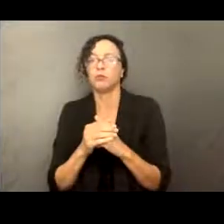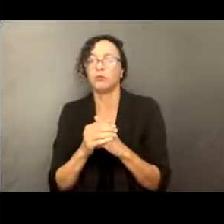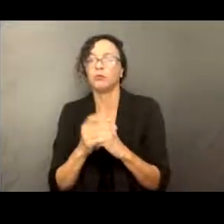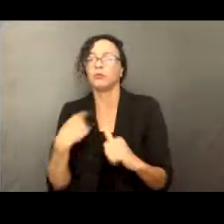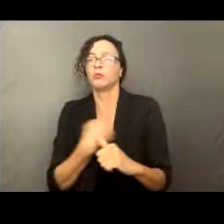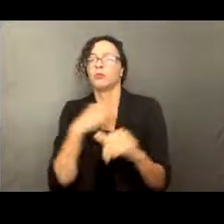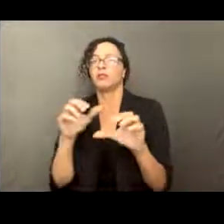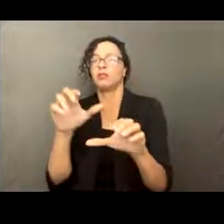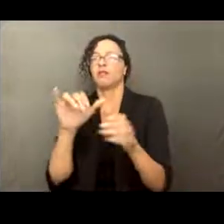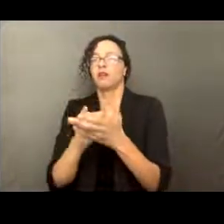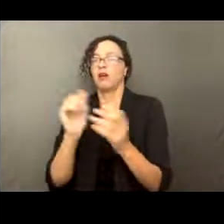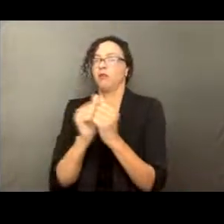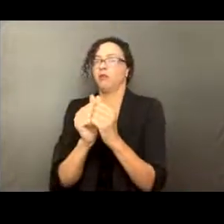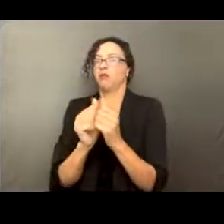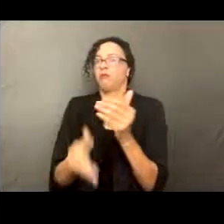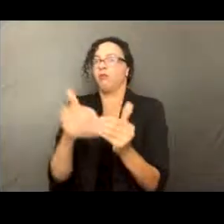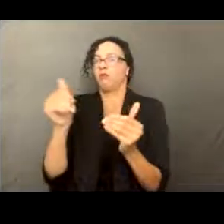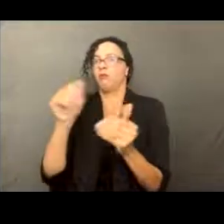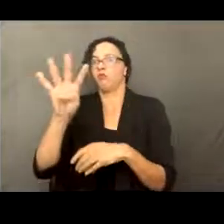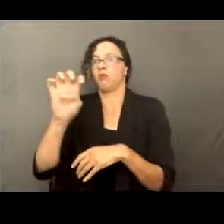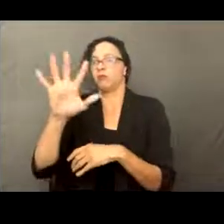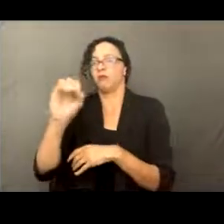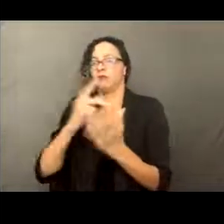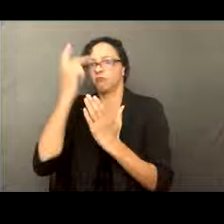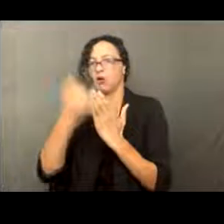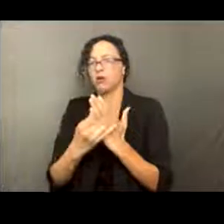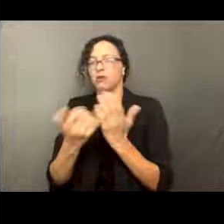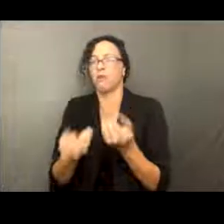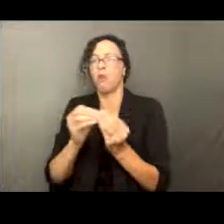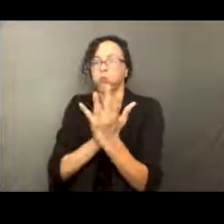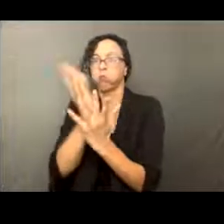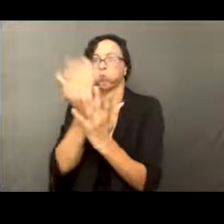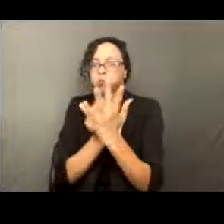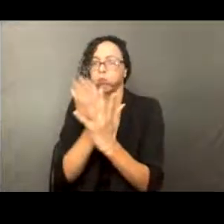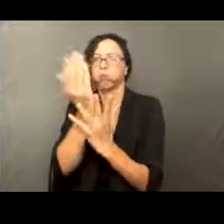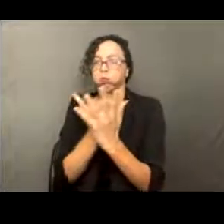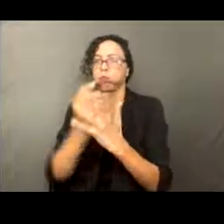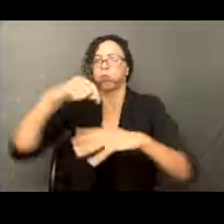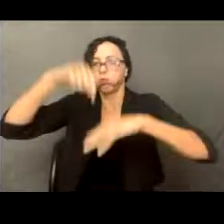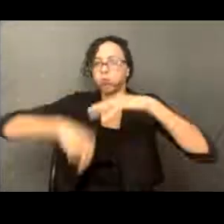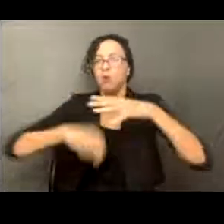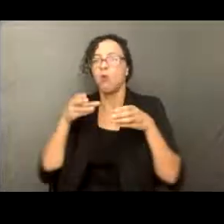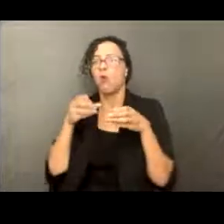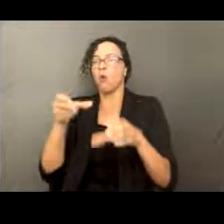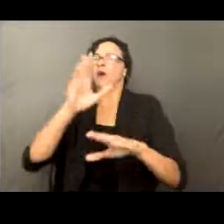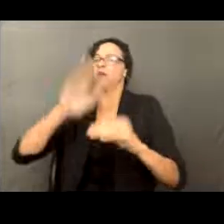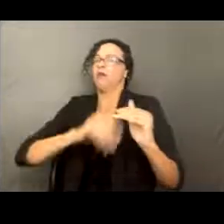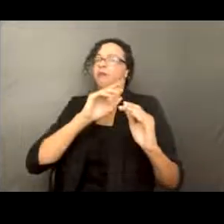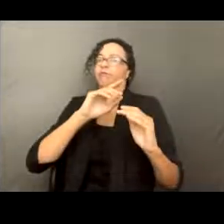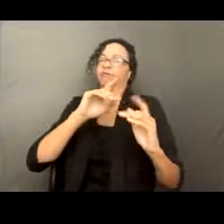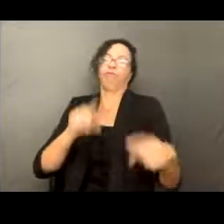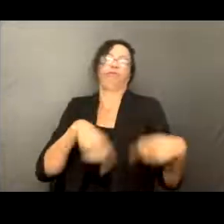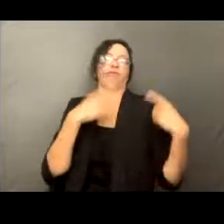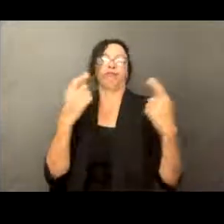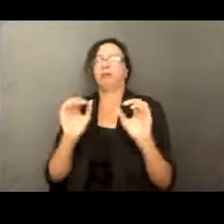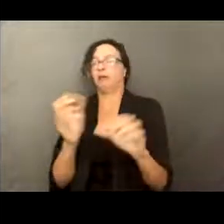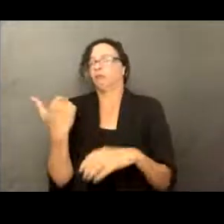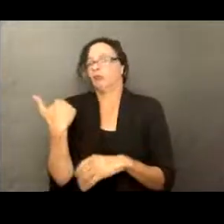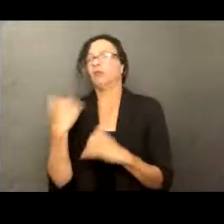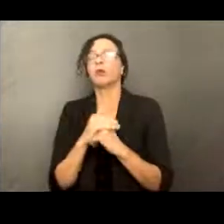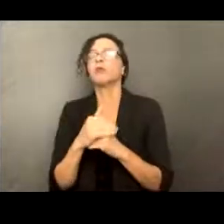450 projects in a much more thorough way than we had ever done before. So each cycle